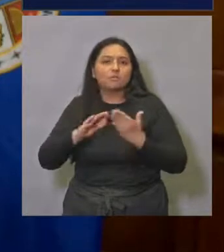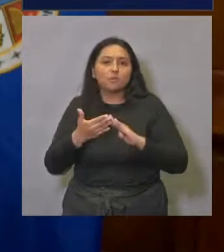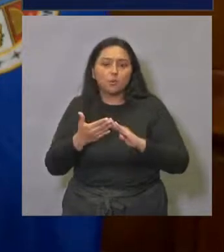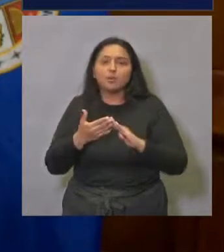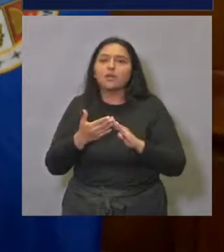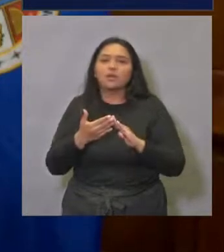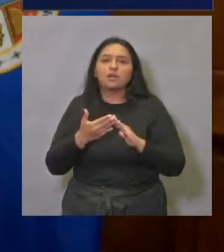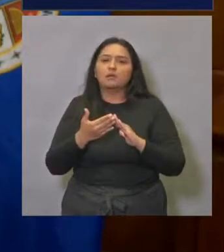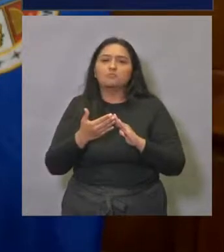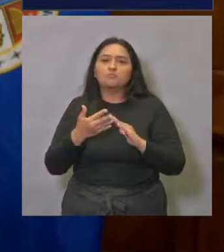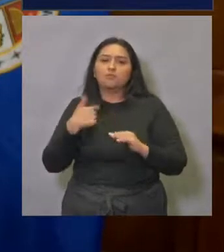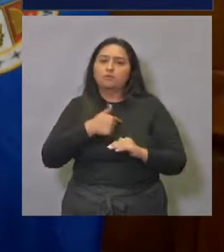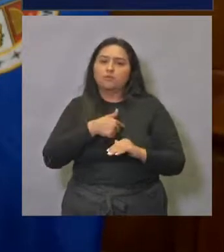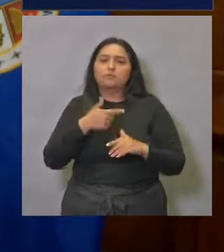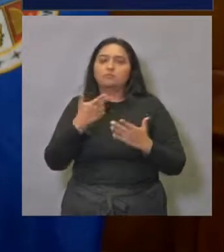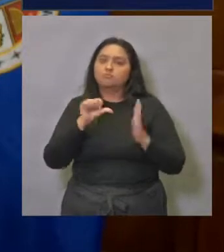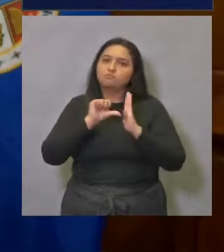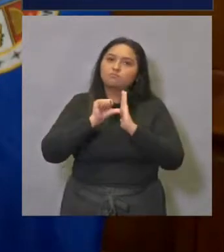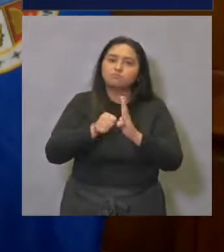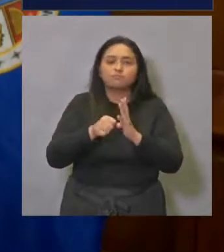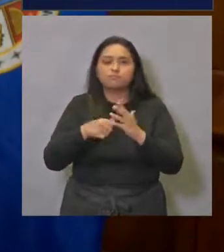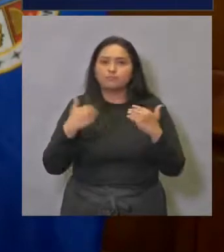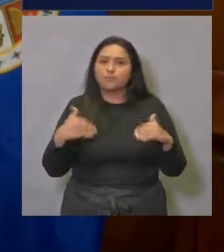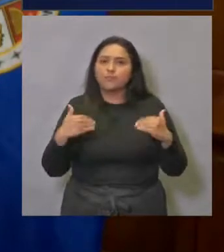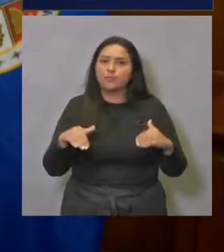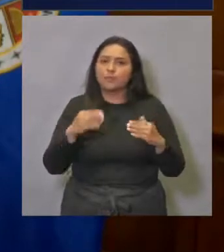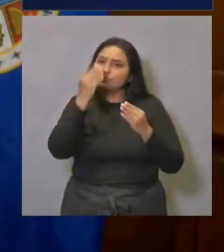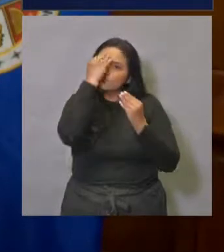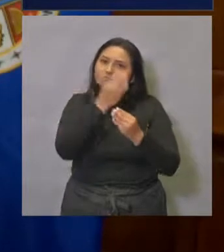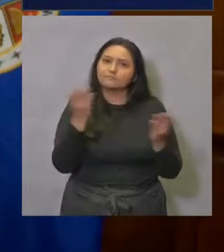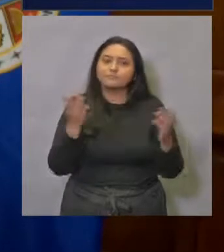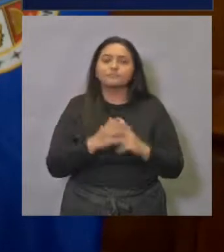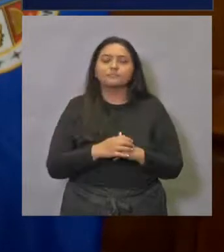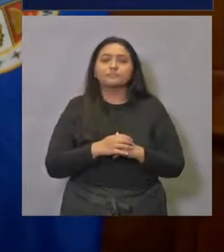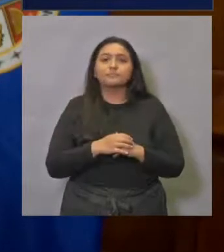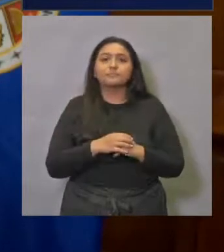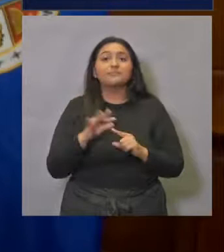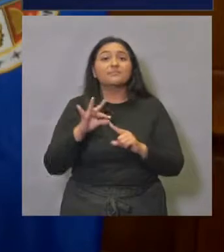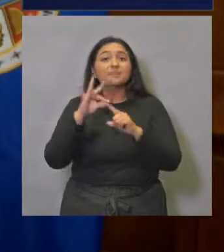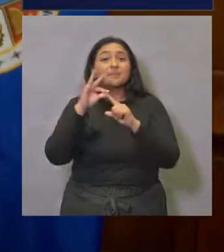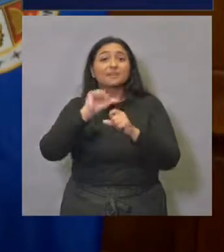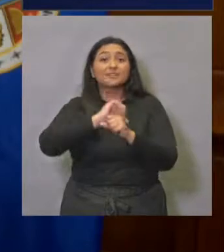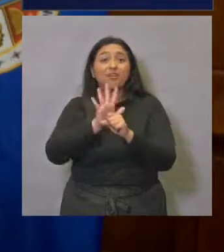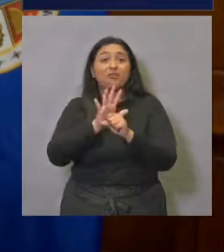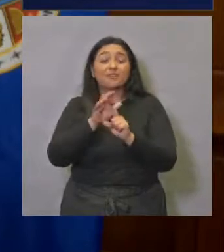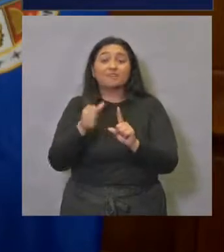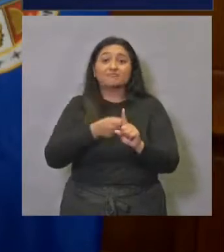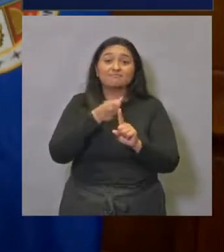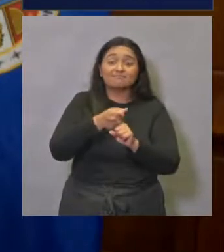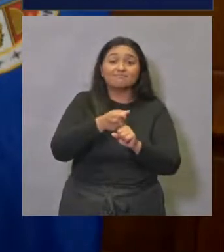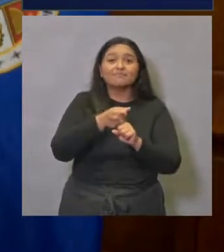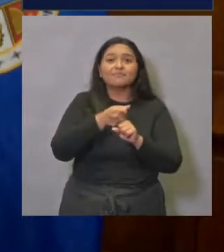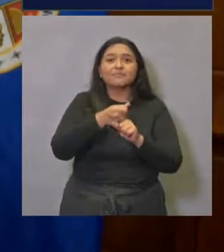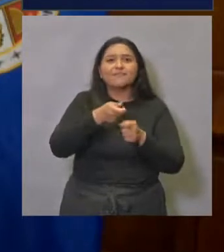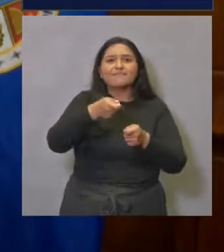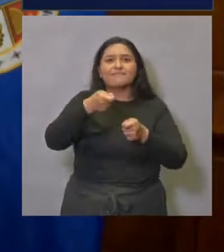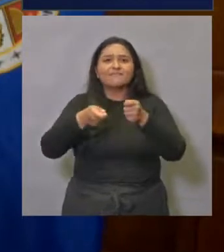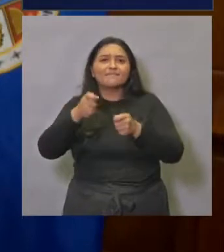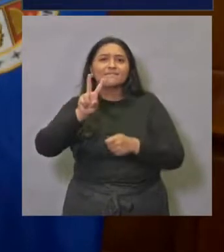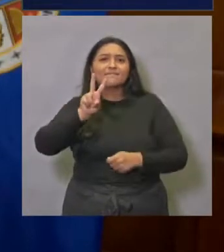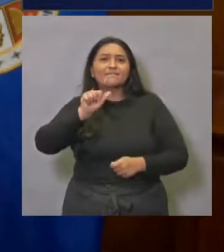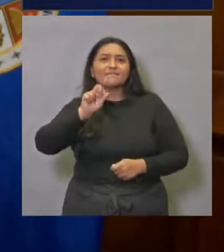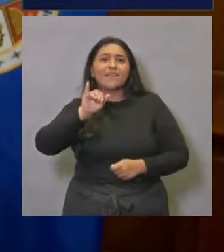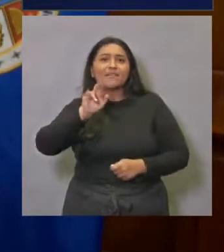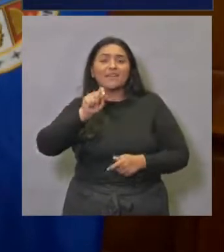be underscored enough. This is especially true given the rise of COVID-19 variants in Los Angeles County. Just